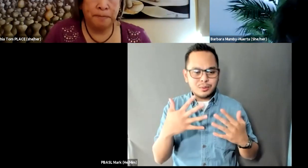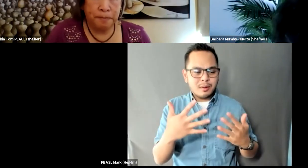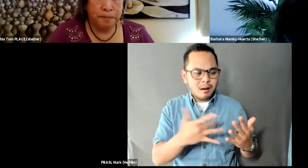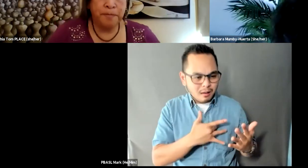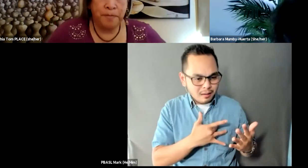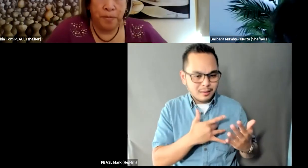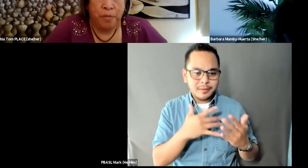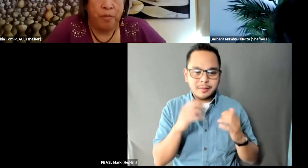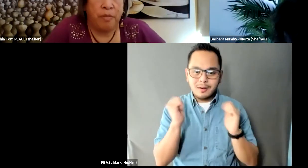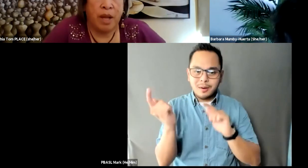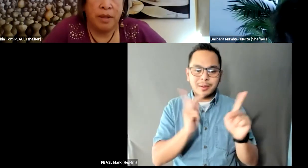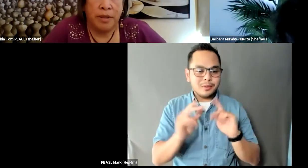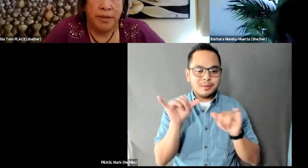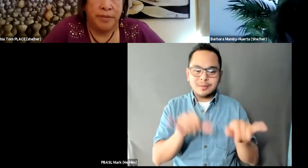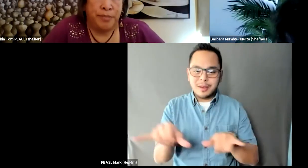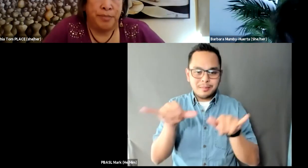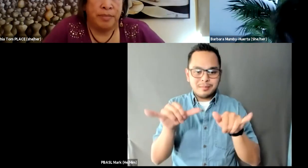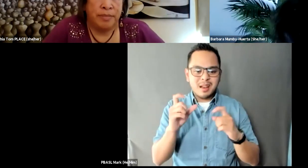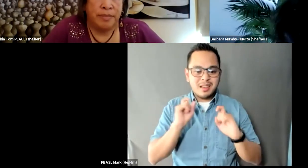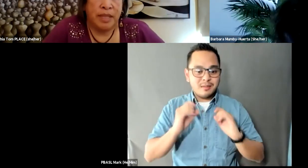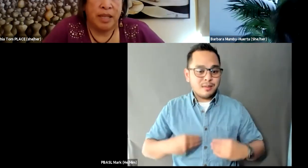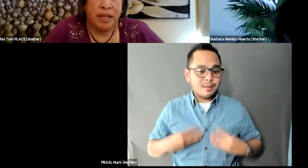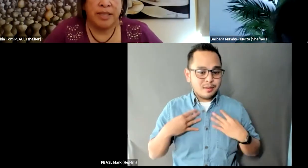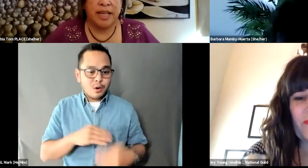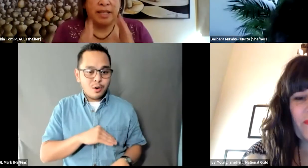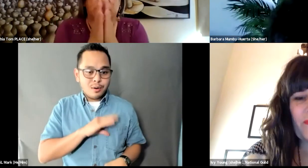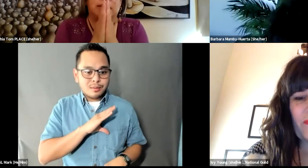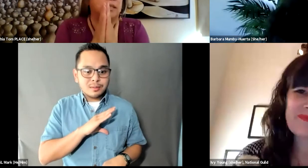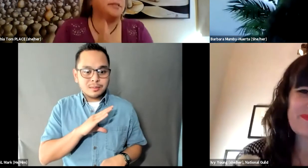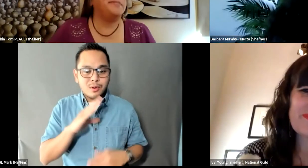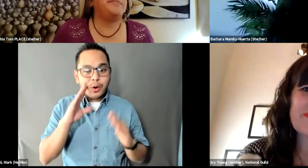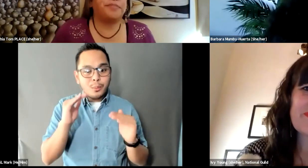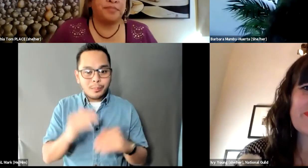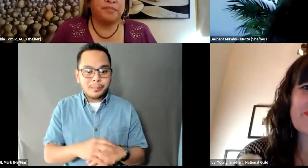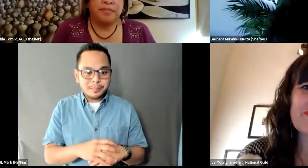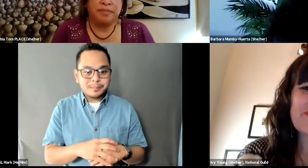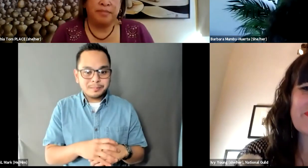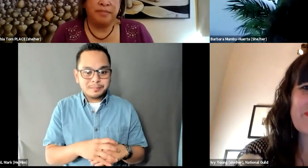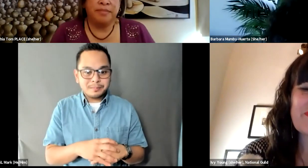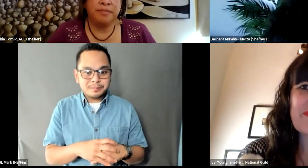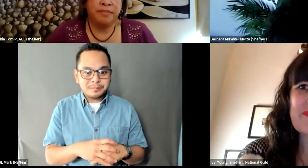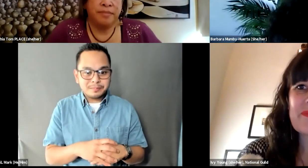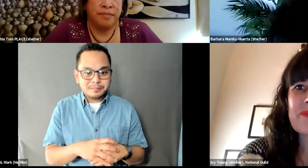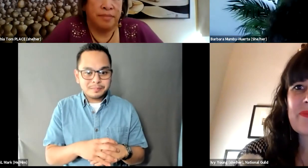and give hope, I think. Let's see.